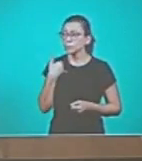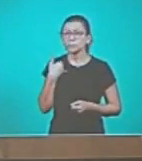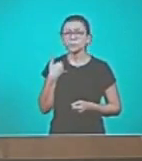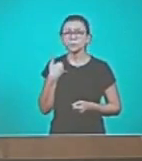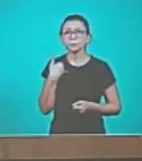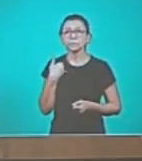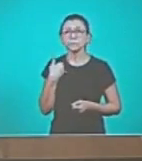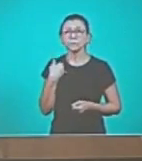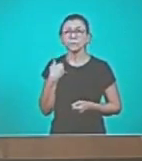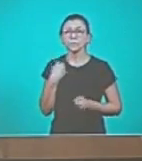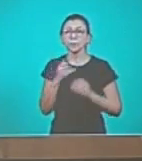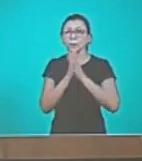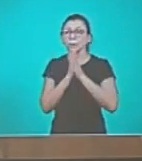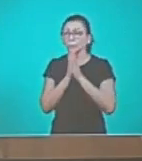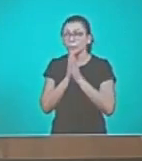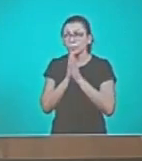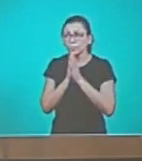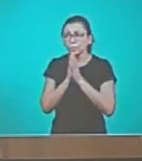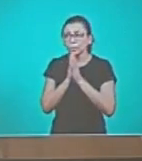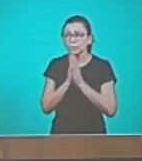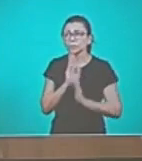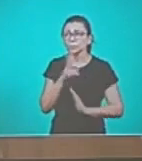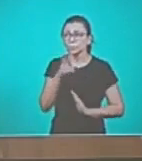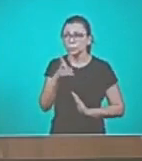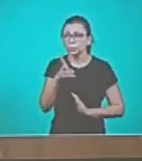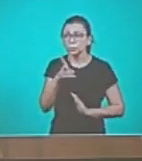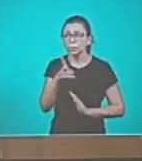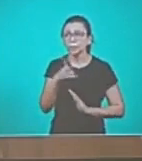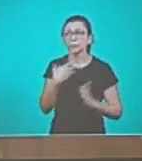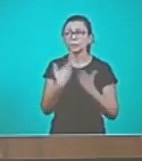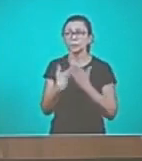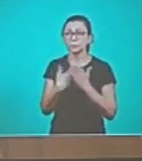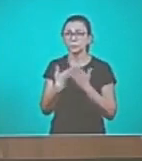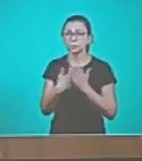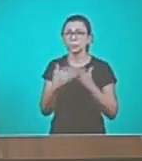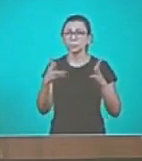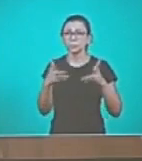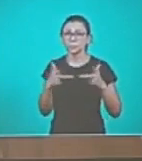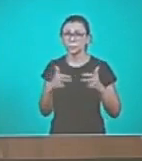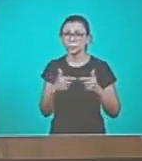I don't allow this to happen. That's right, my sister. Pray.